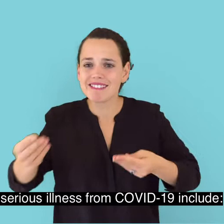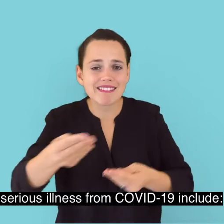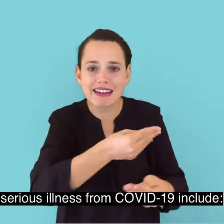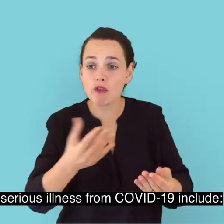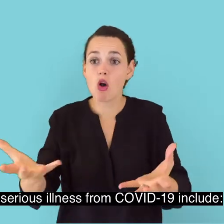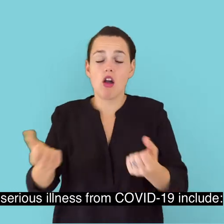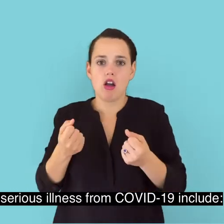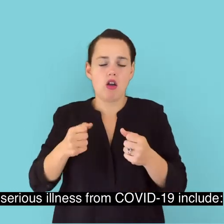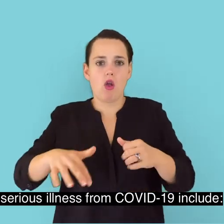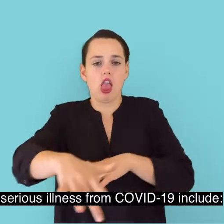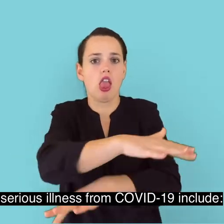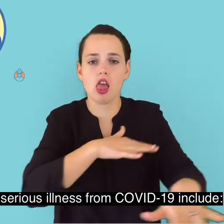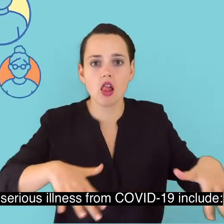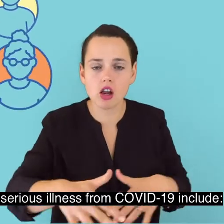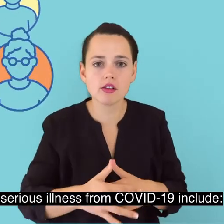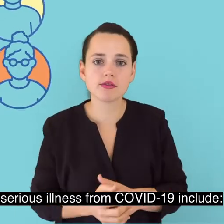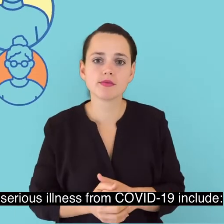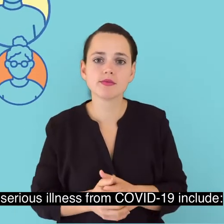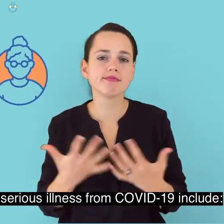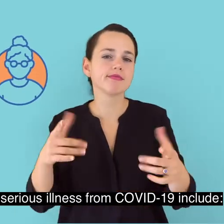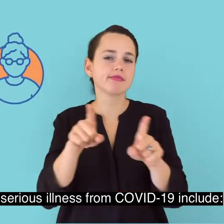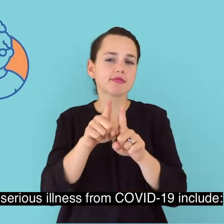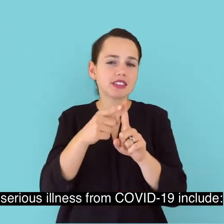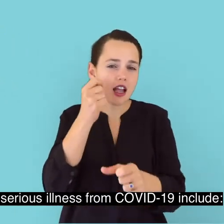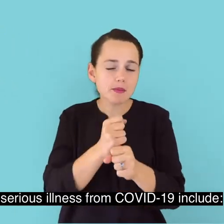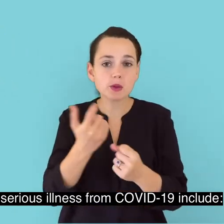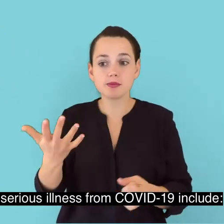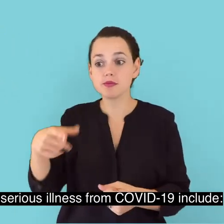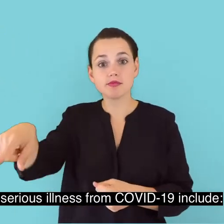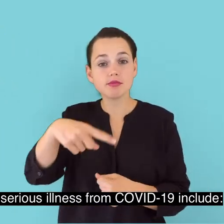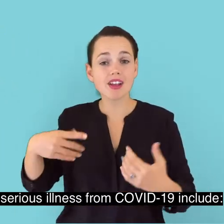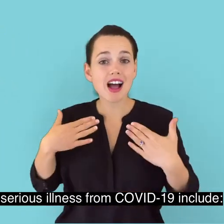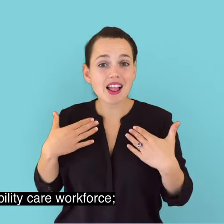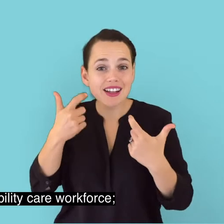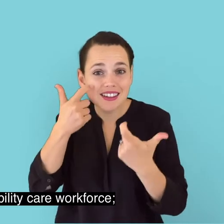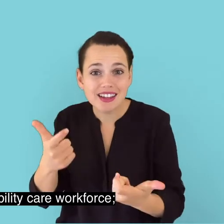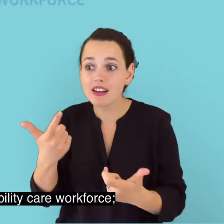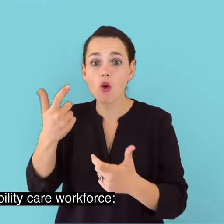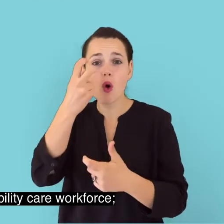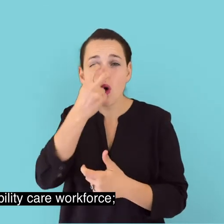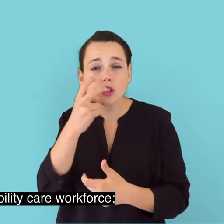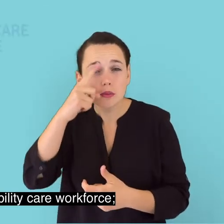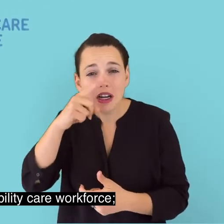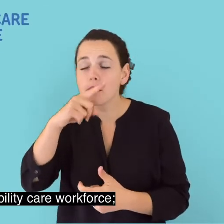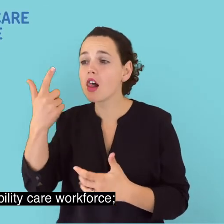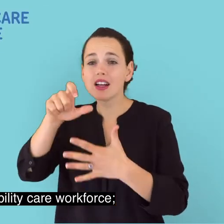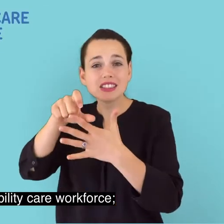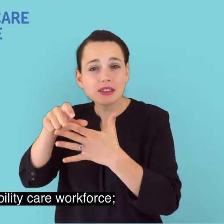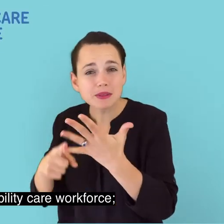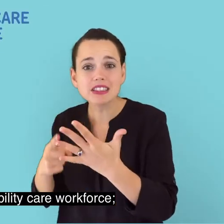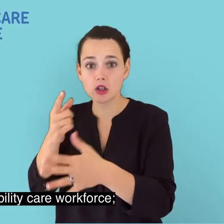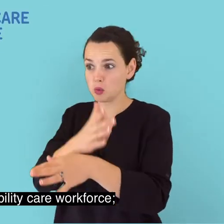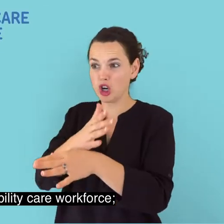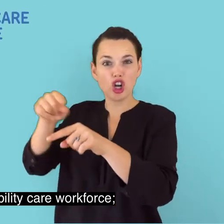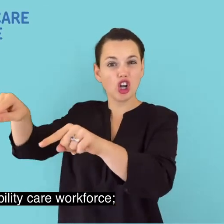at increased risk of exposure, infection and transmission of COVID-19 include health, aged care and the disability